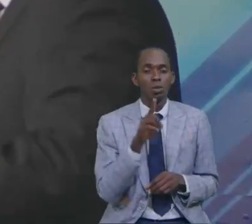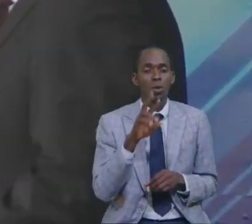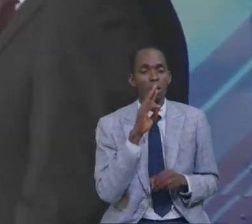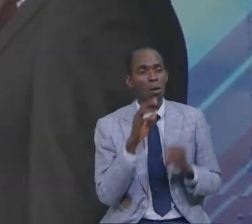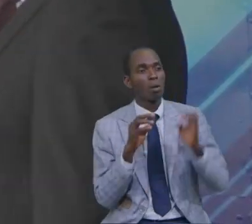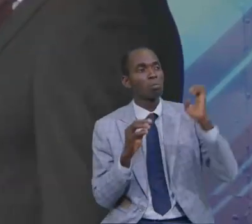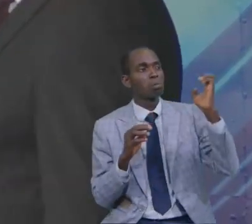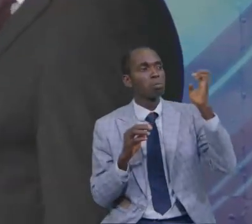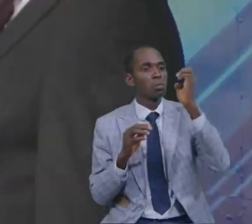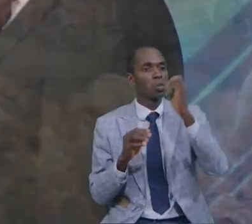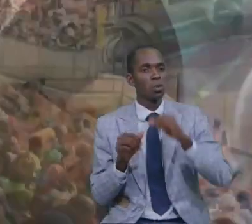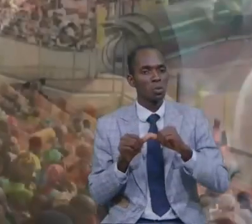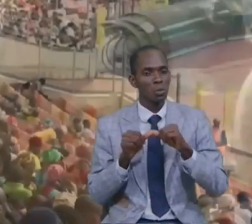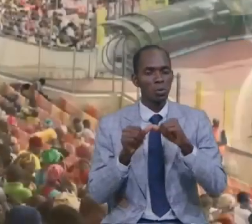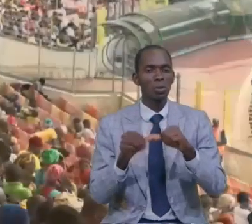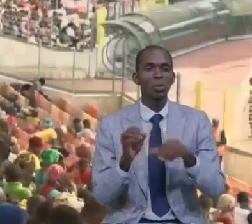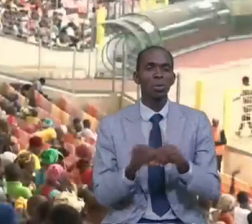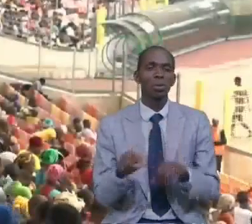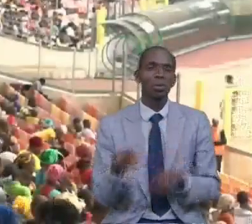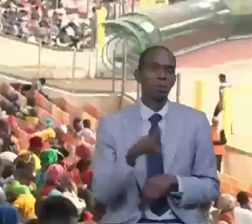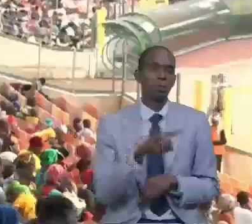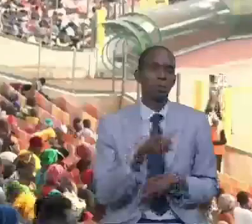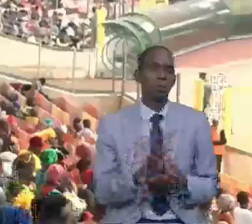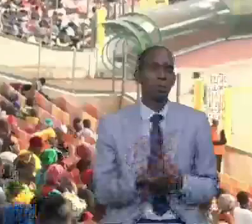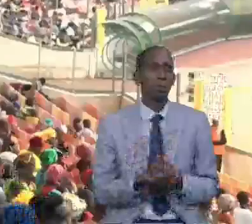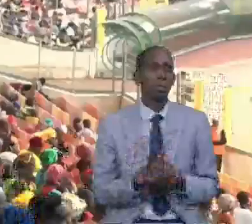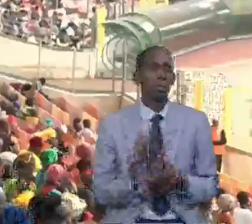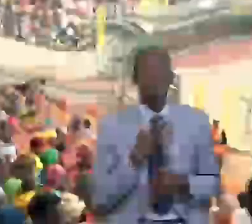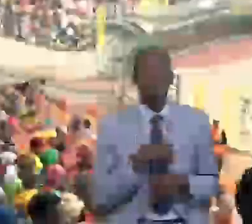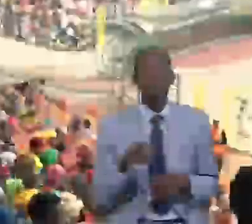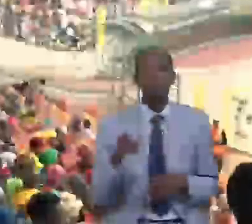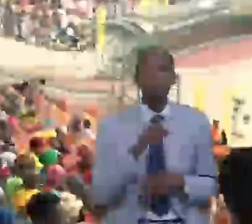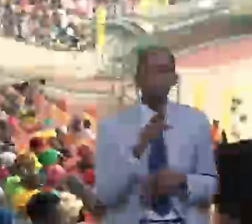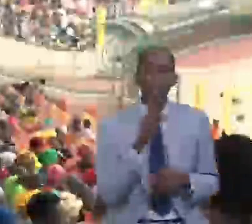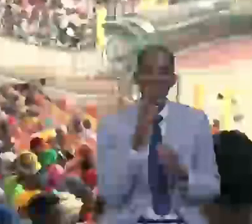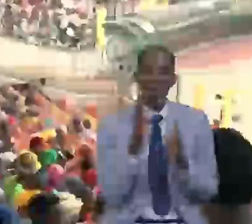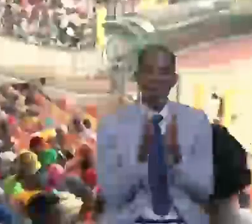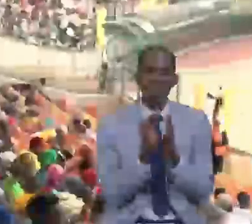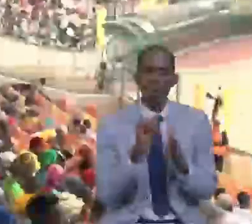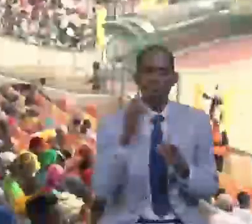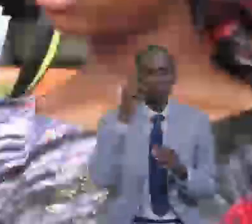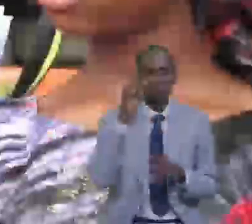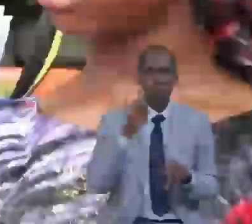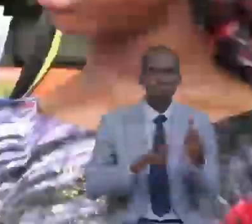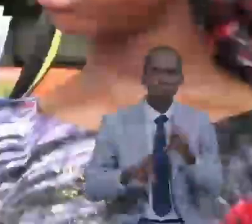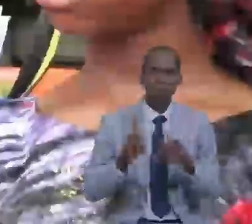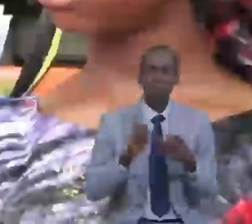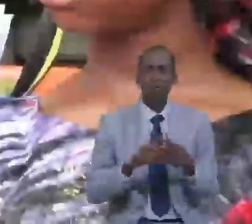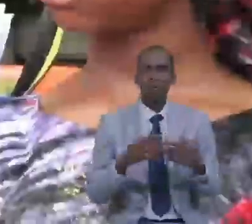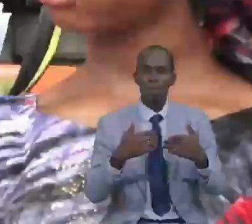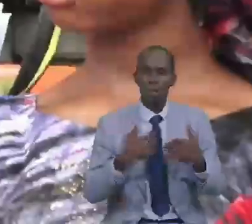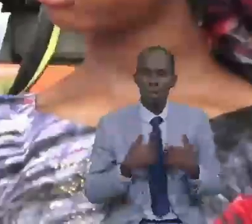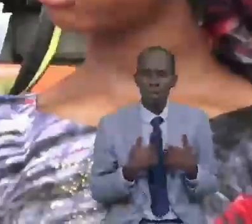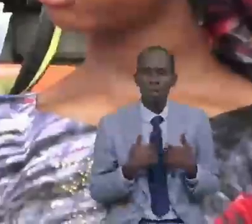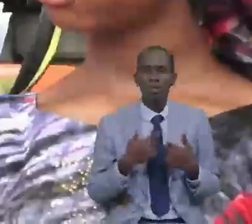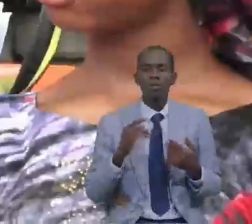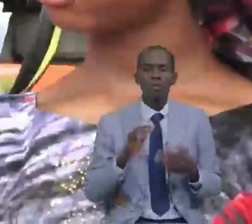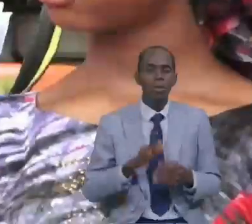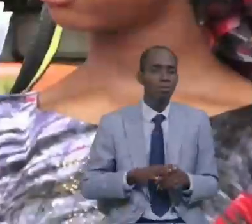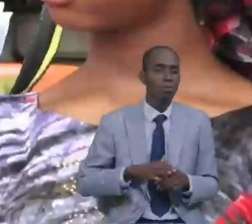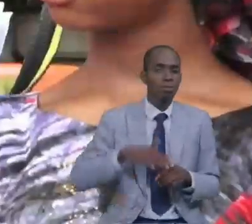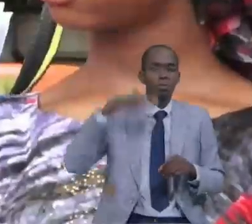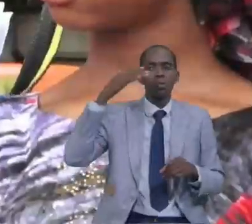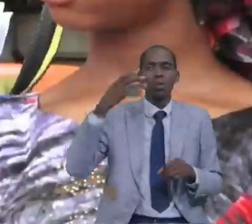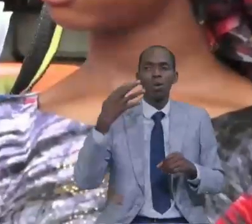have explosion of miracles. Continue in them. For in doing this,